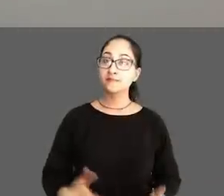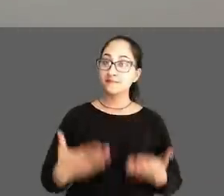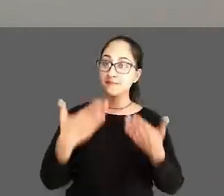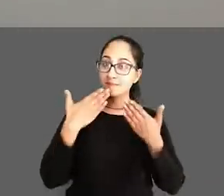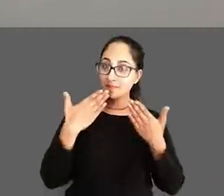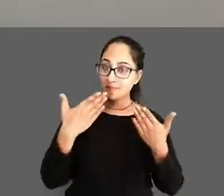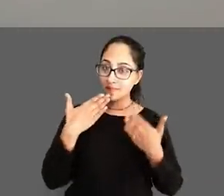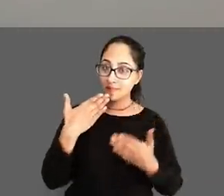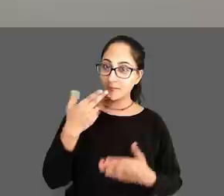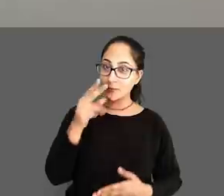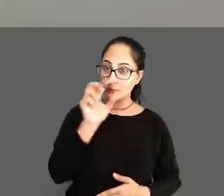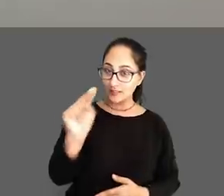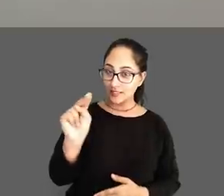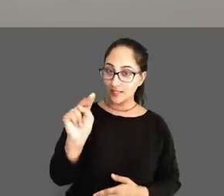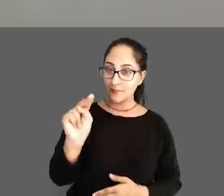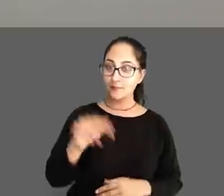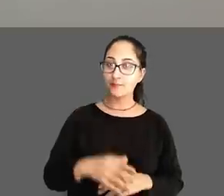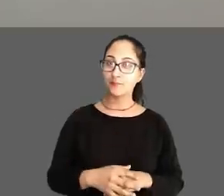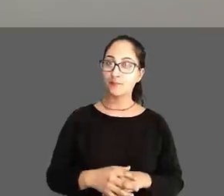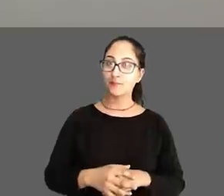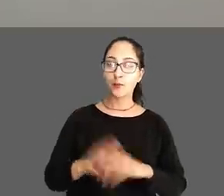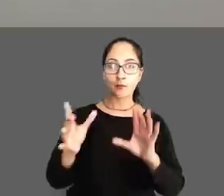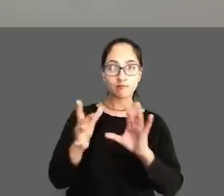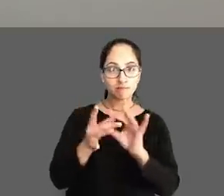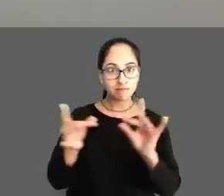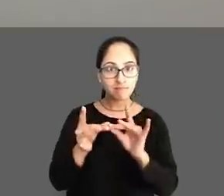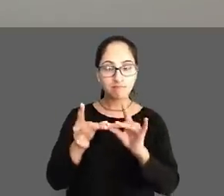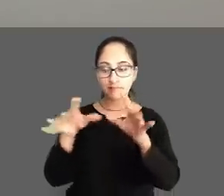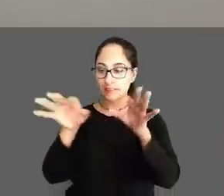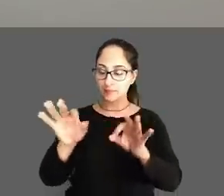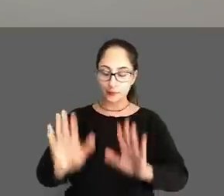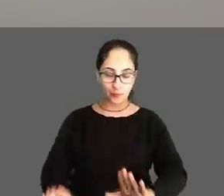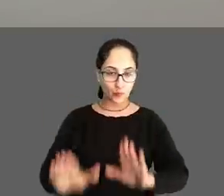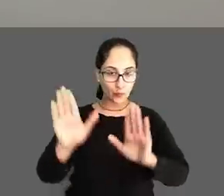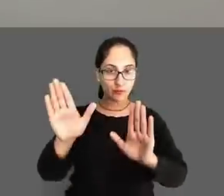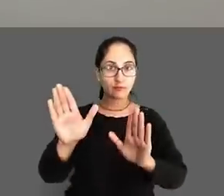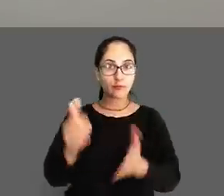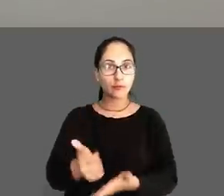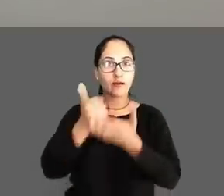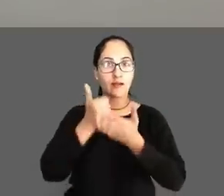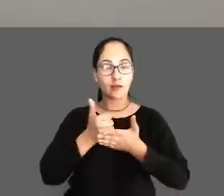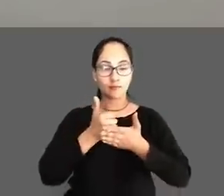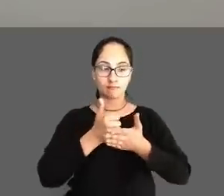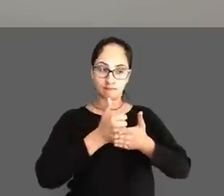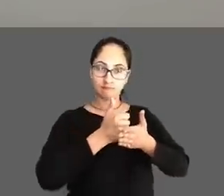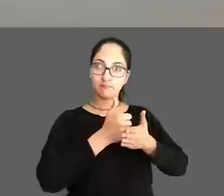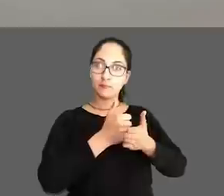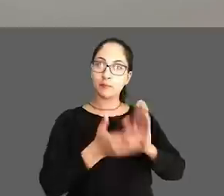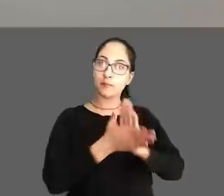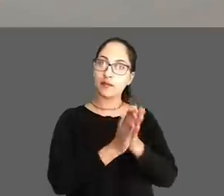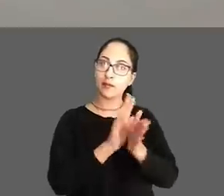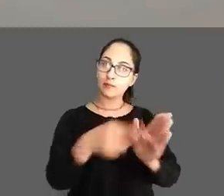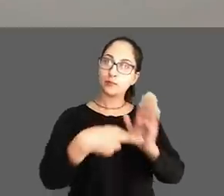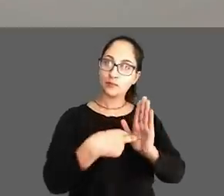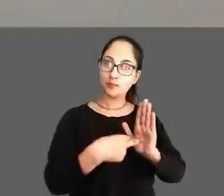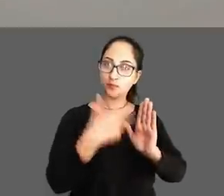Thank you so much, Hussein, for those thoughtful responses and for helping us to become better ambassadors of our